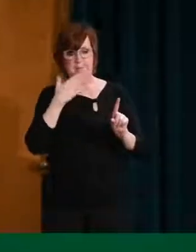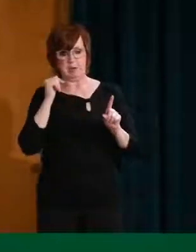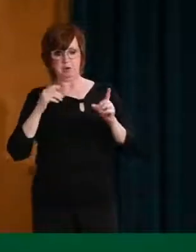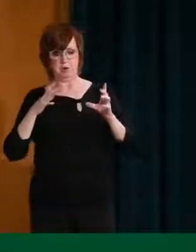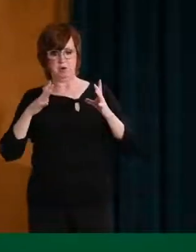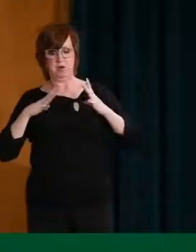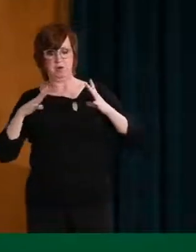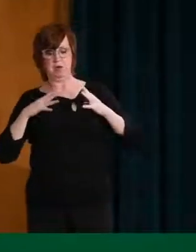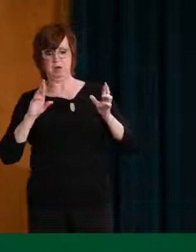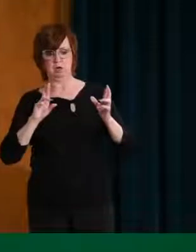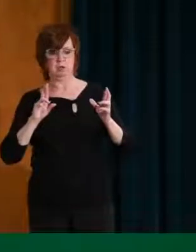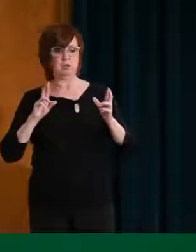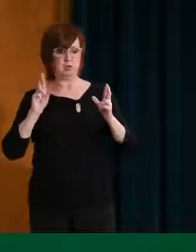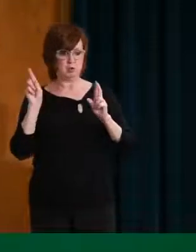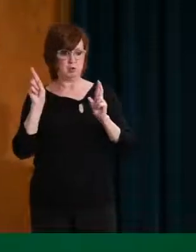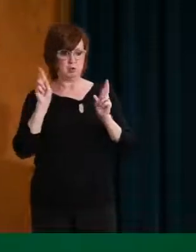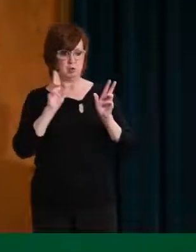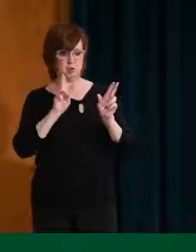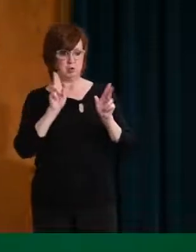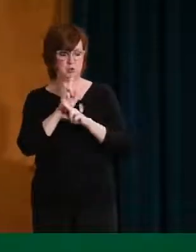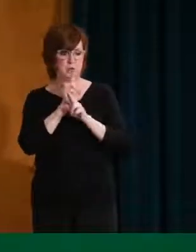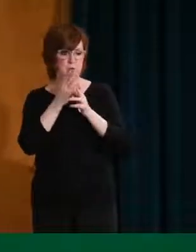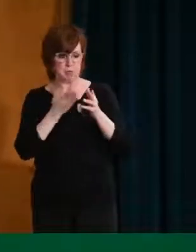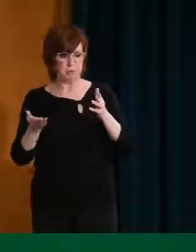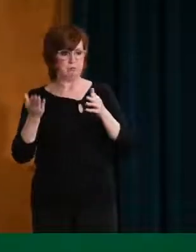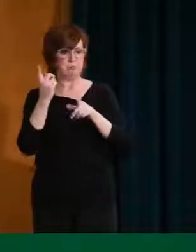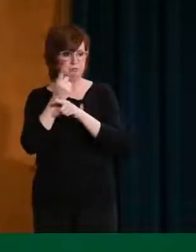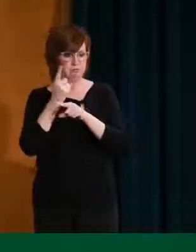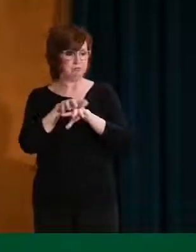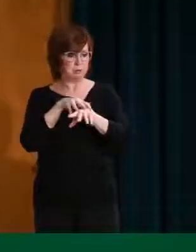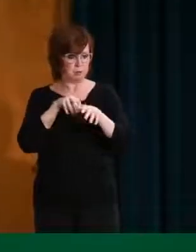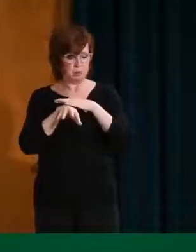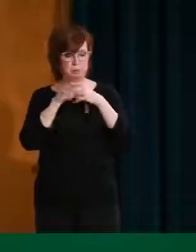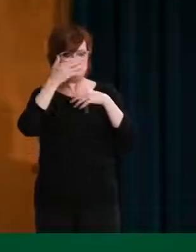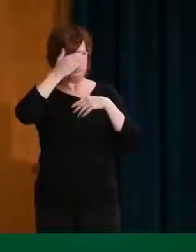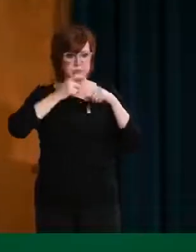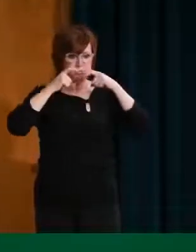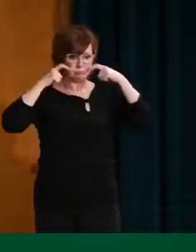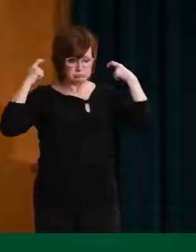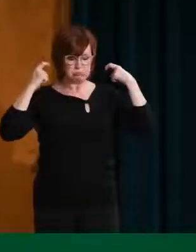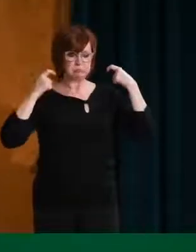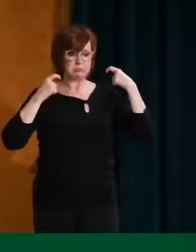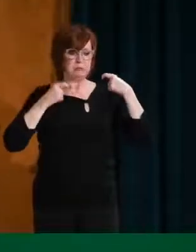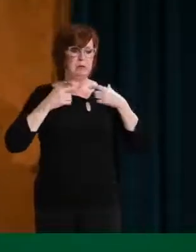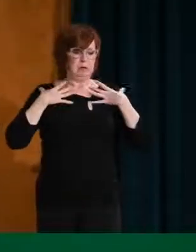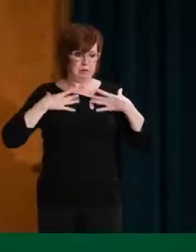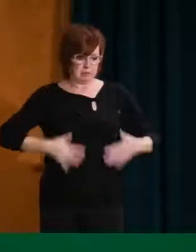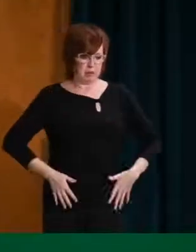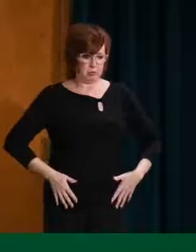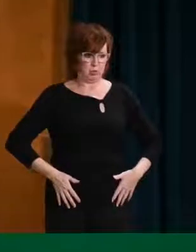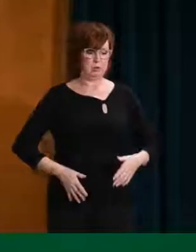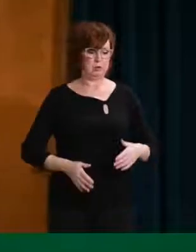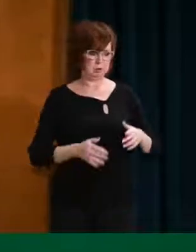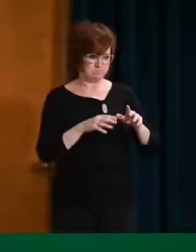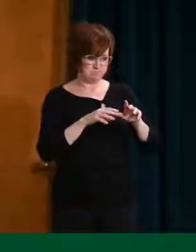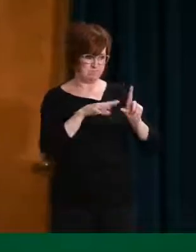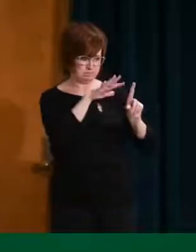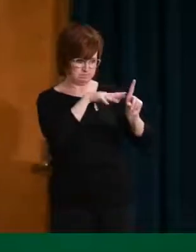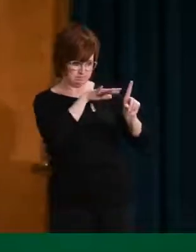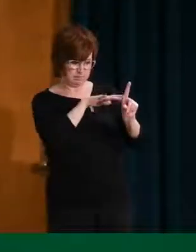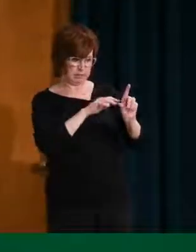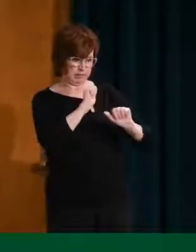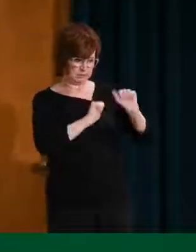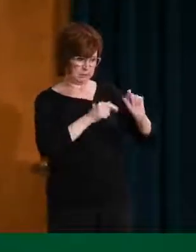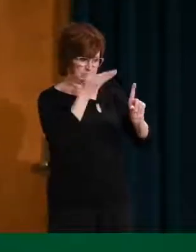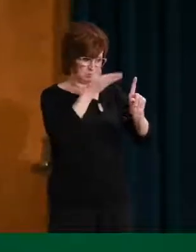ourselves, and that healthcare workers are being prioritized in the testing, and because of the importance of making